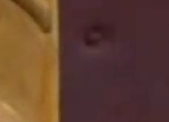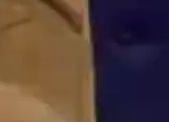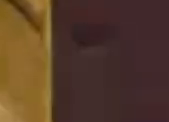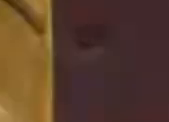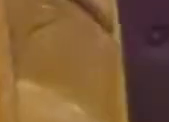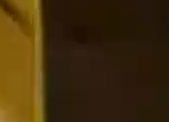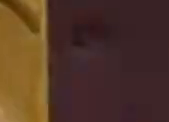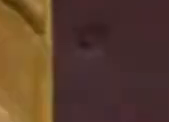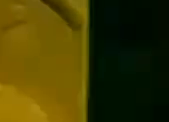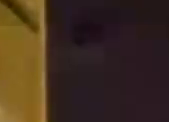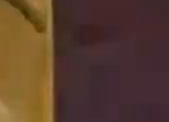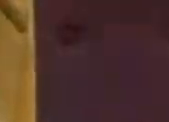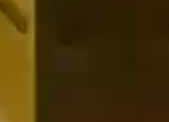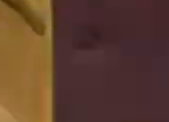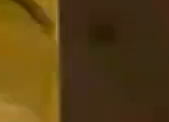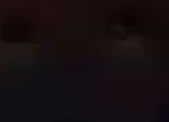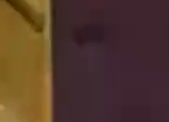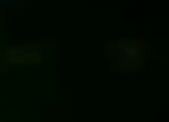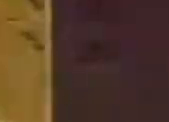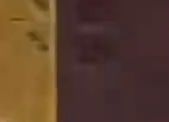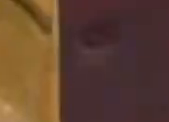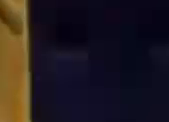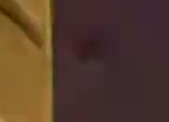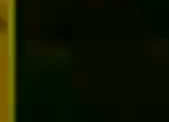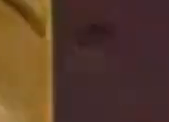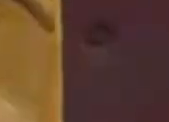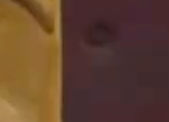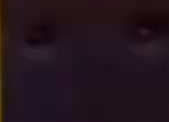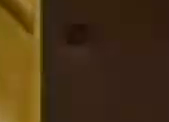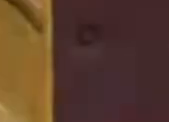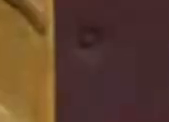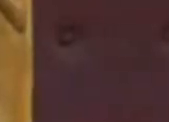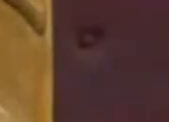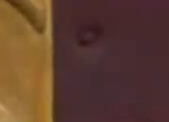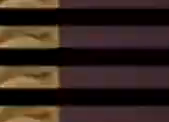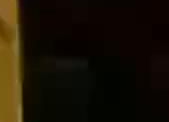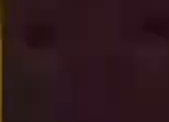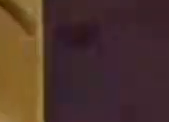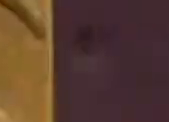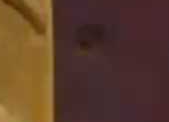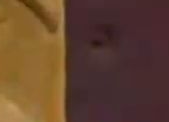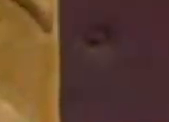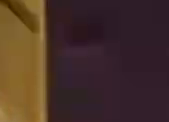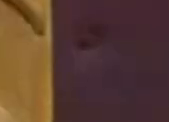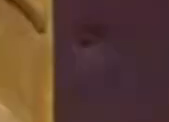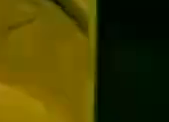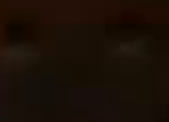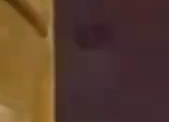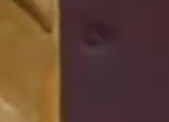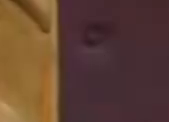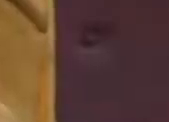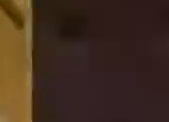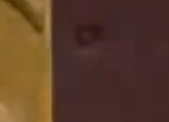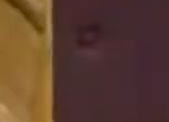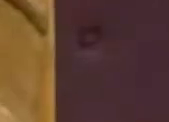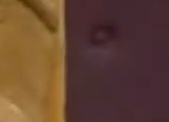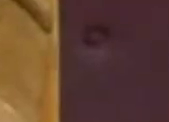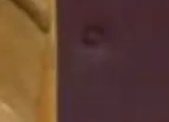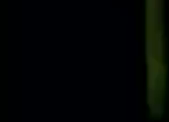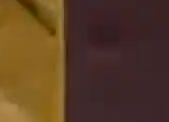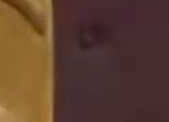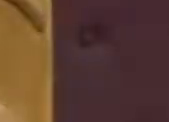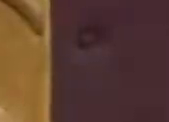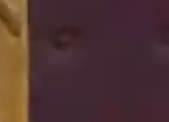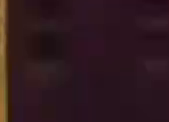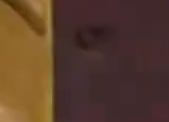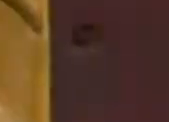its consideration of the agreement for the avoidance of double taxation between the Government of the Republic of Kenya and the Government of the